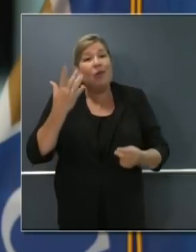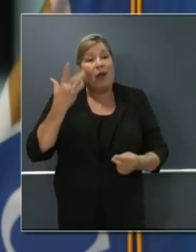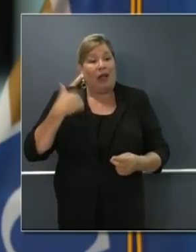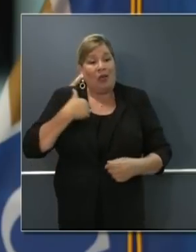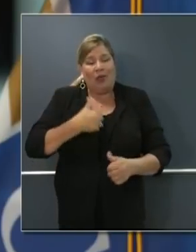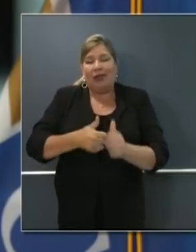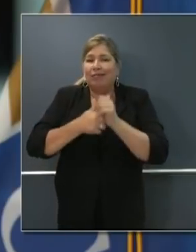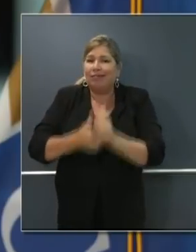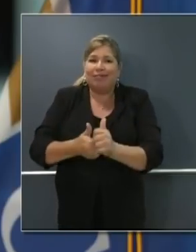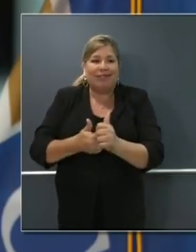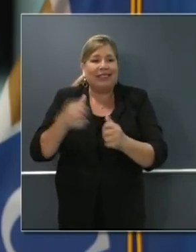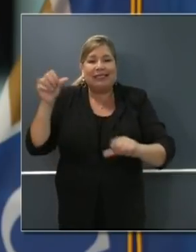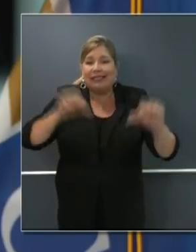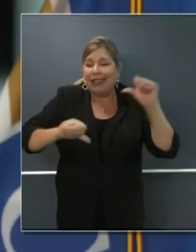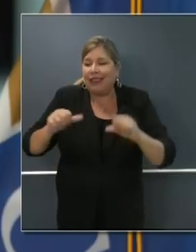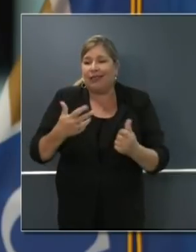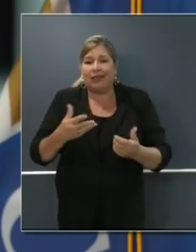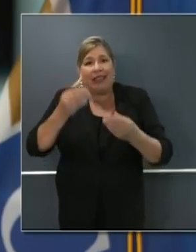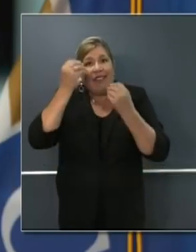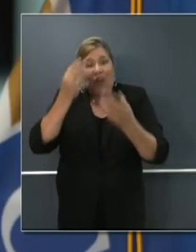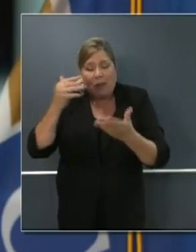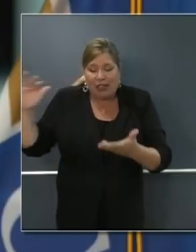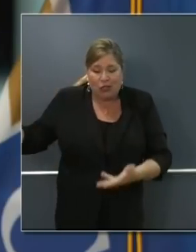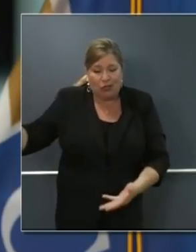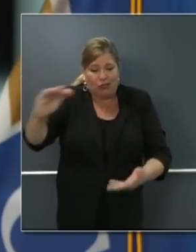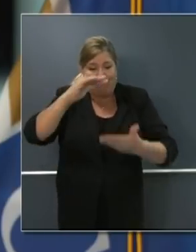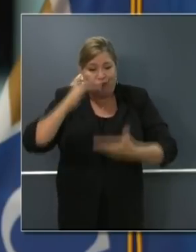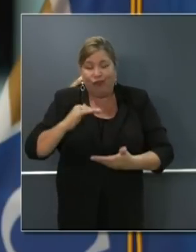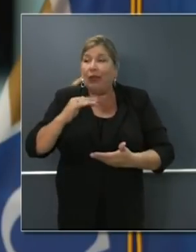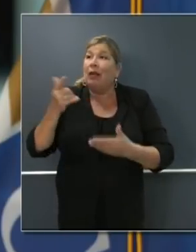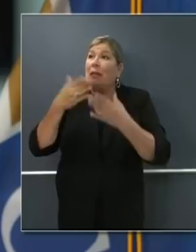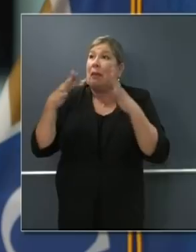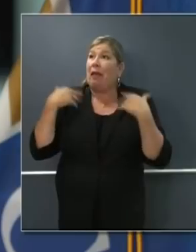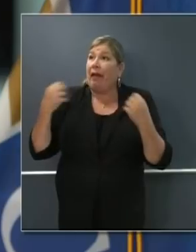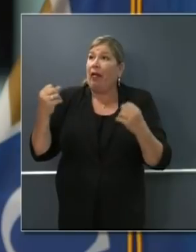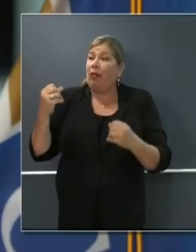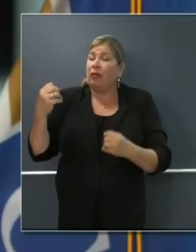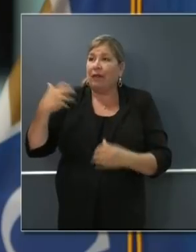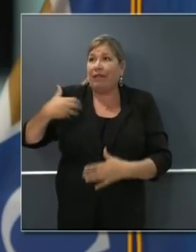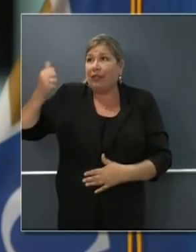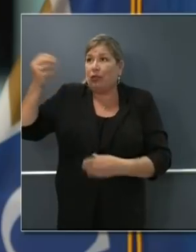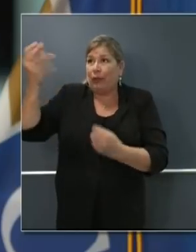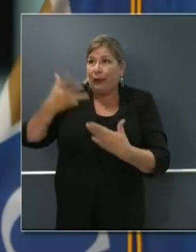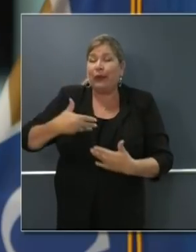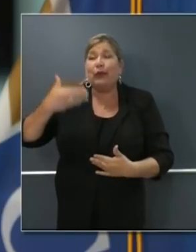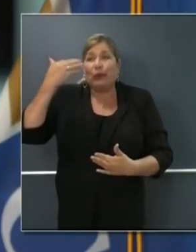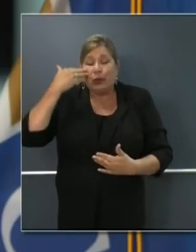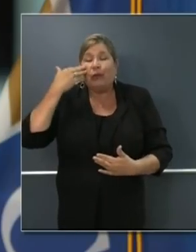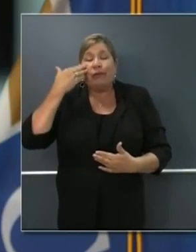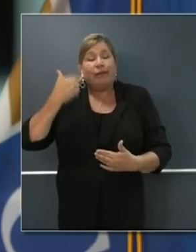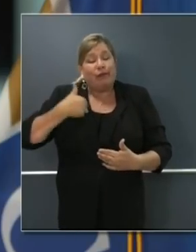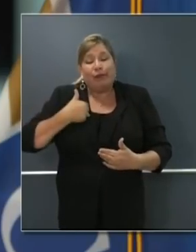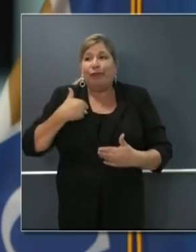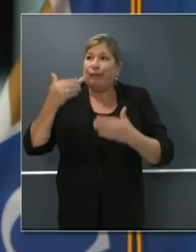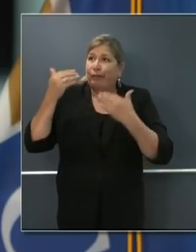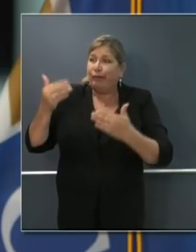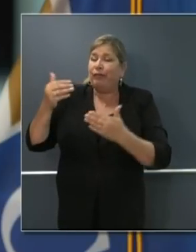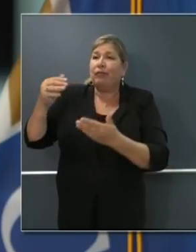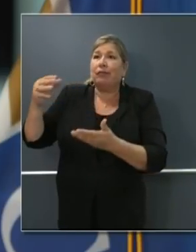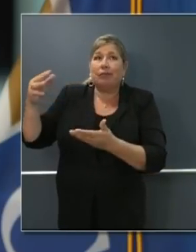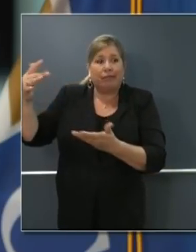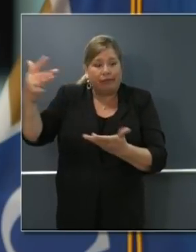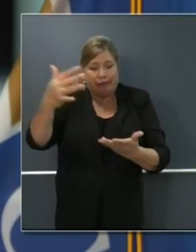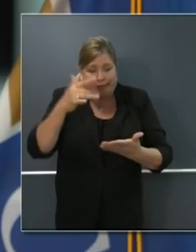by science, by the spread of the disease, and by public health officials. So this determination was made in